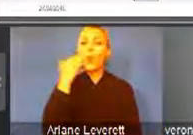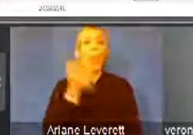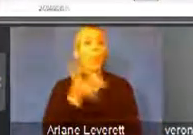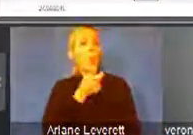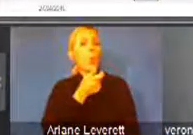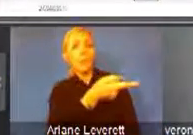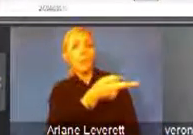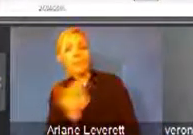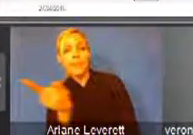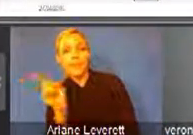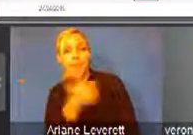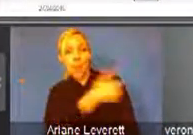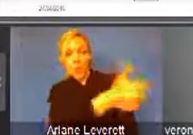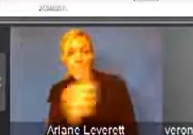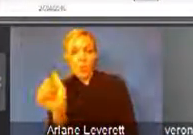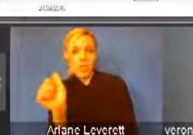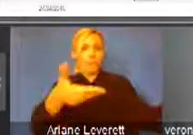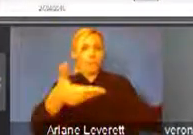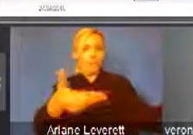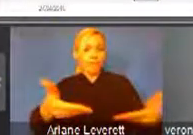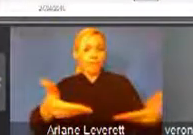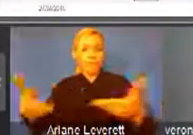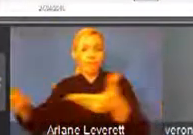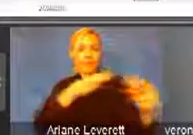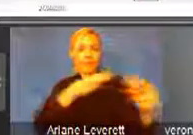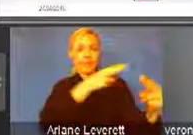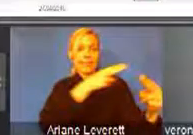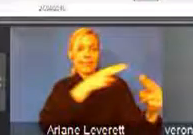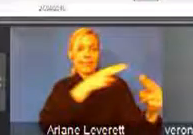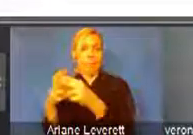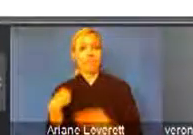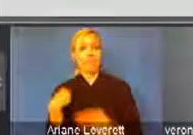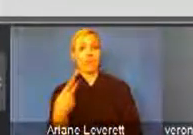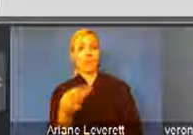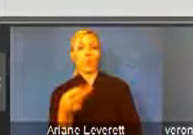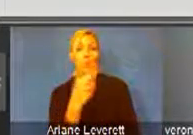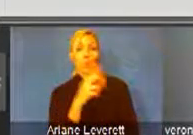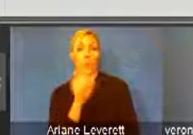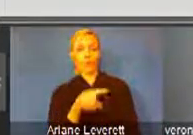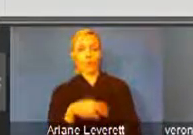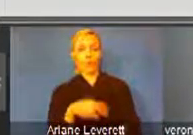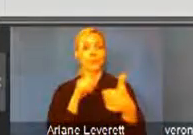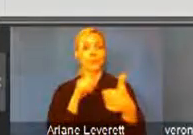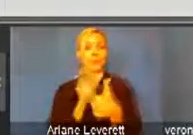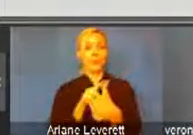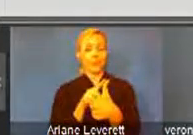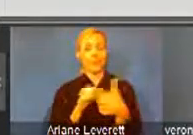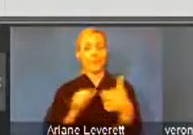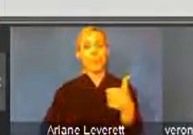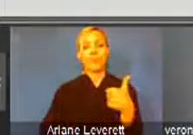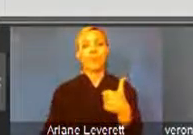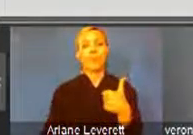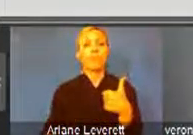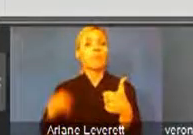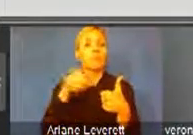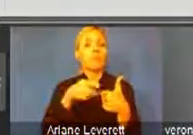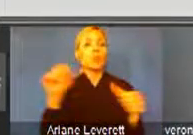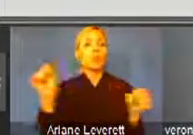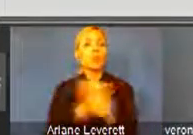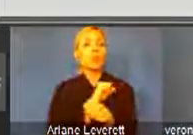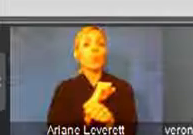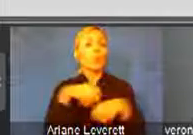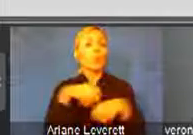you introduce yourself. That's why I will just ask two questions. The first one is, for which organization